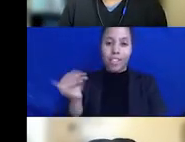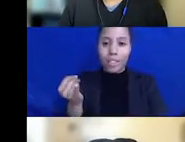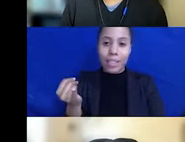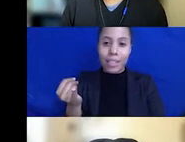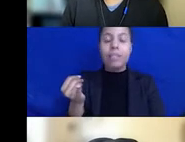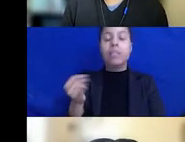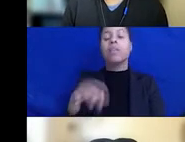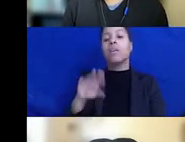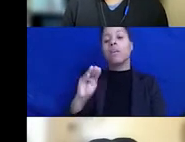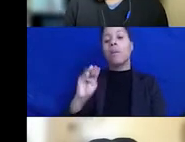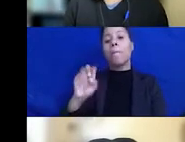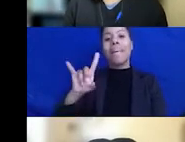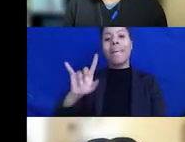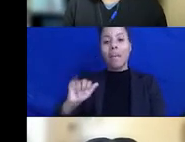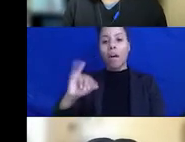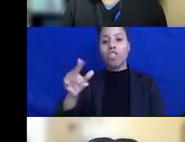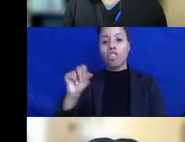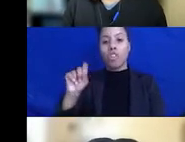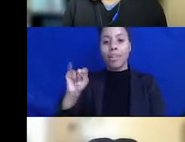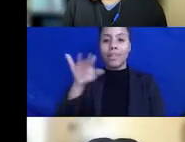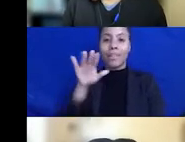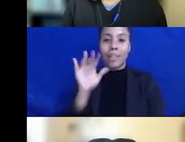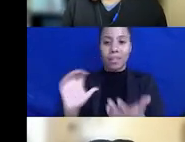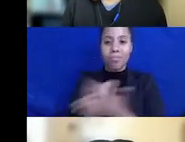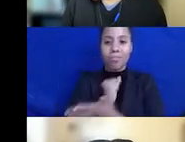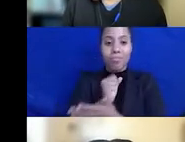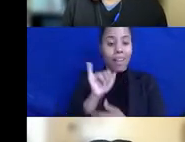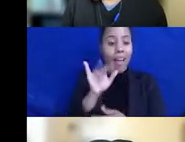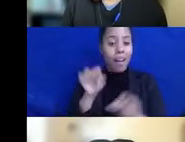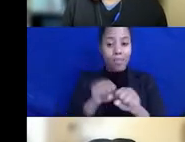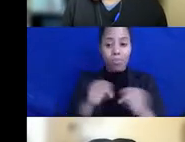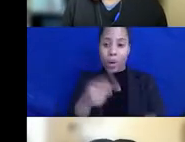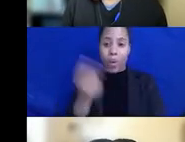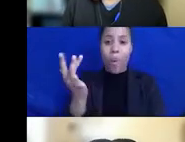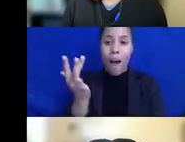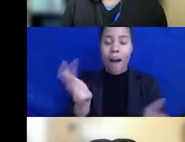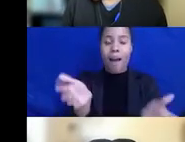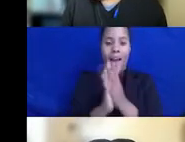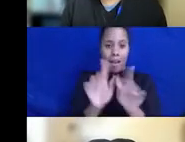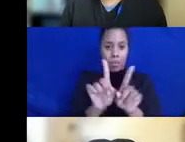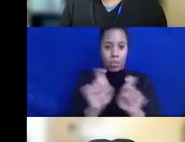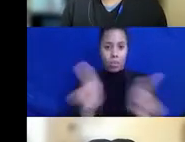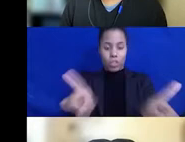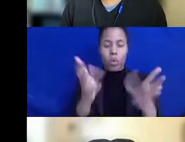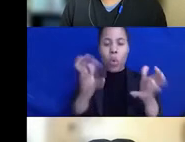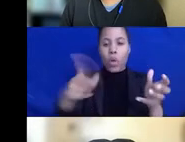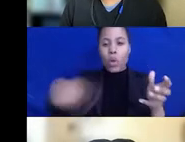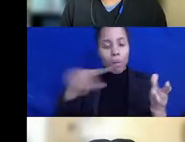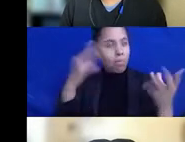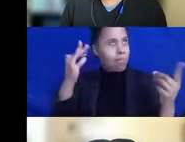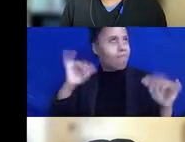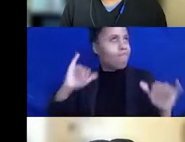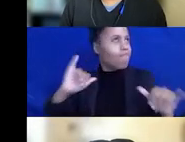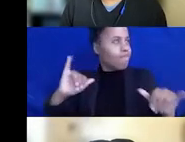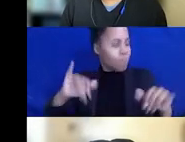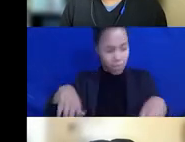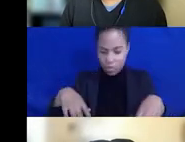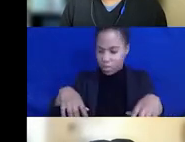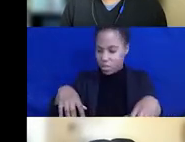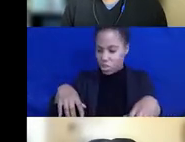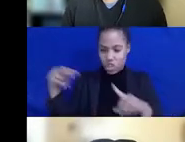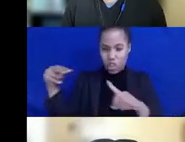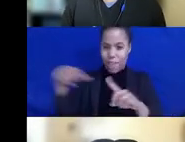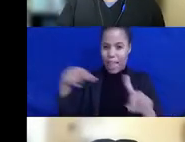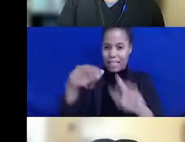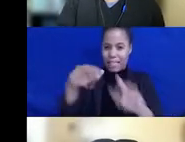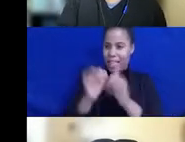know, do this icebreaker and ask this question just to start get us thinking about how surveillance has been a part of the fabric